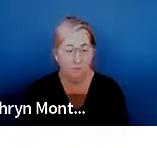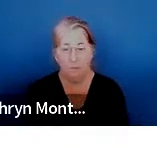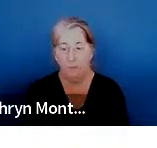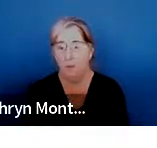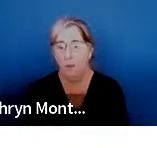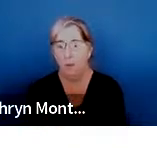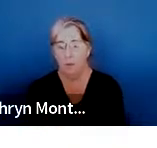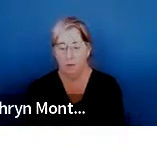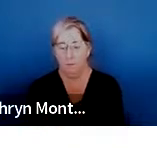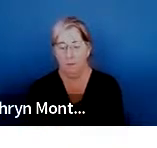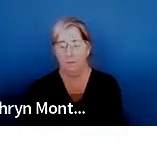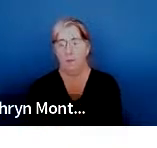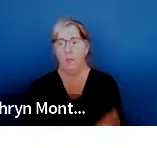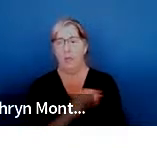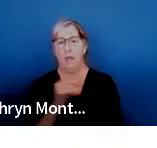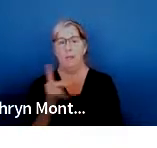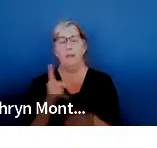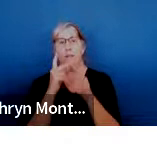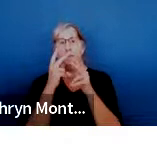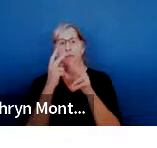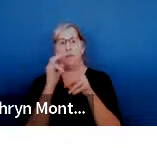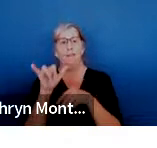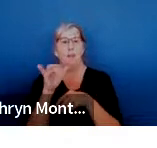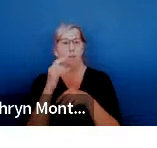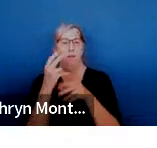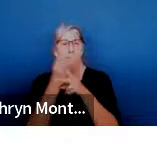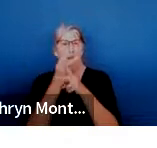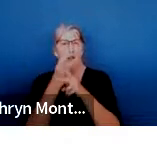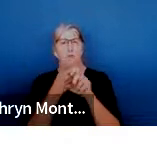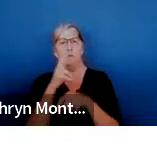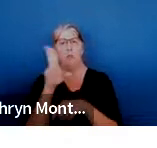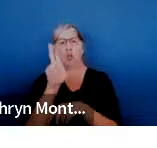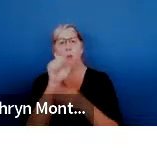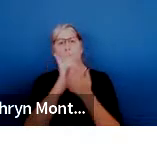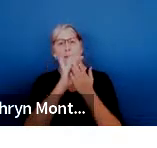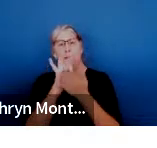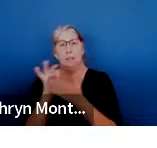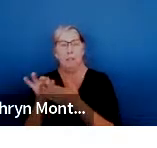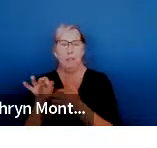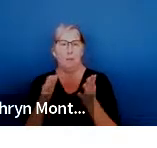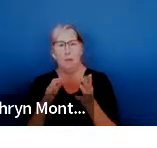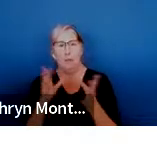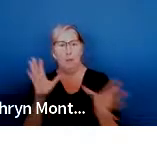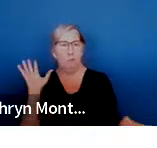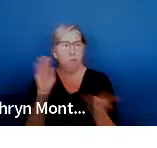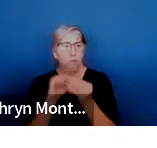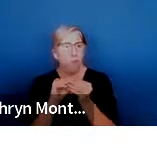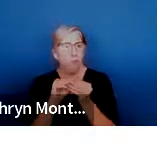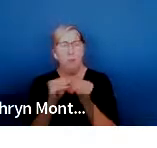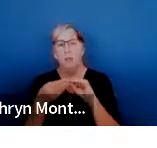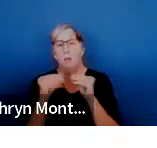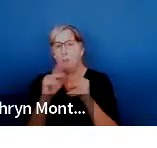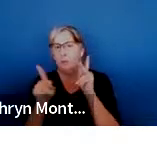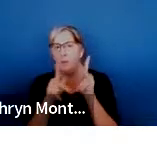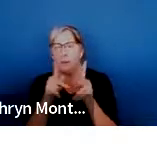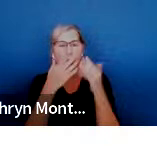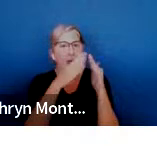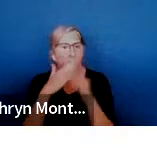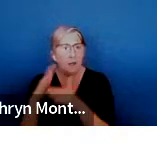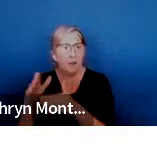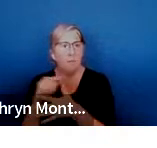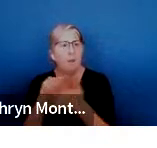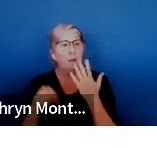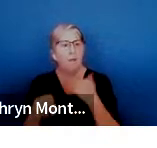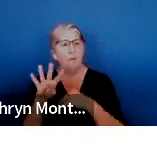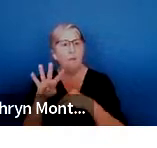United States, divide by 435, and that tells you how many millions or hundreds of thousands of voters will be in each